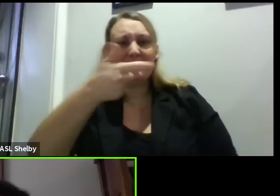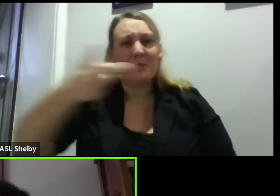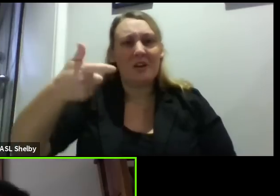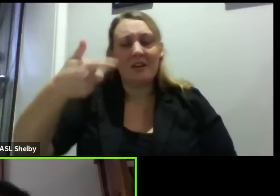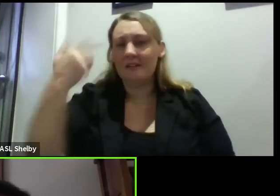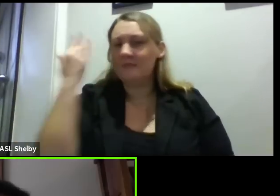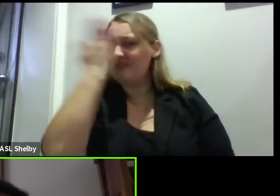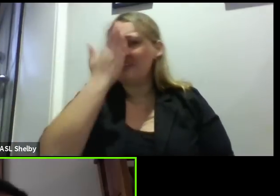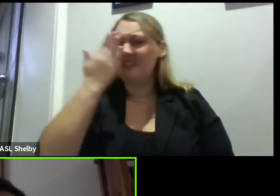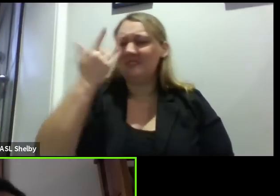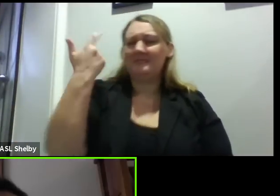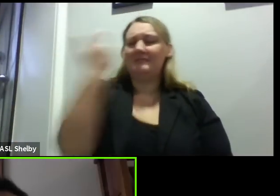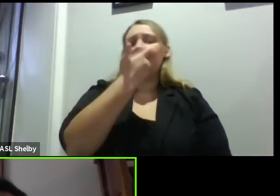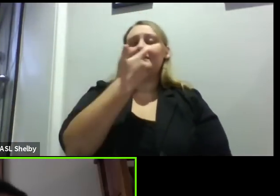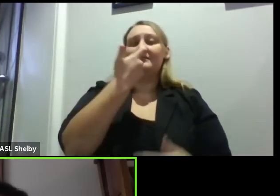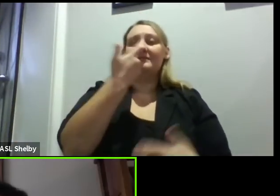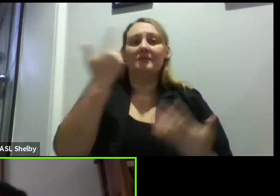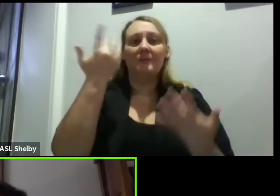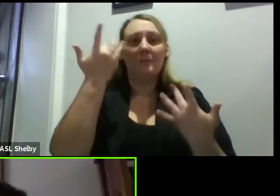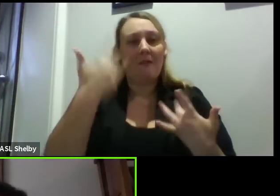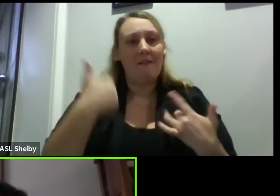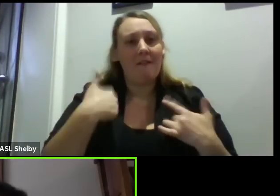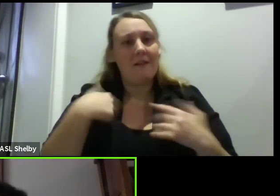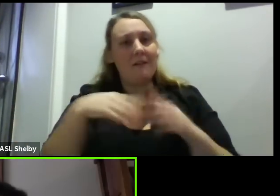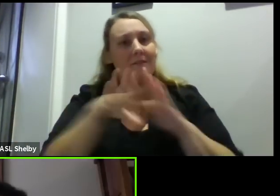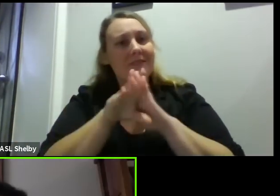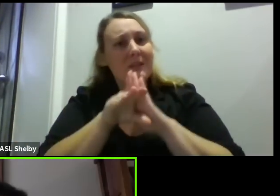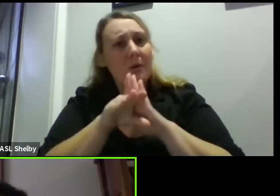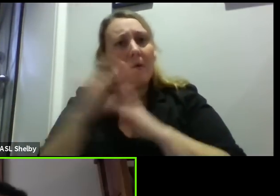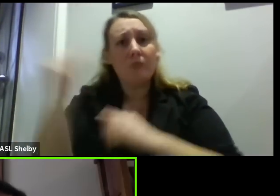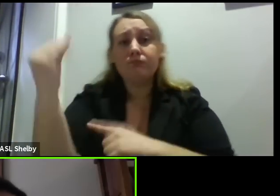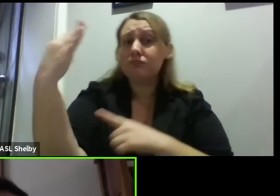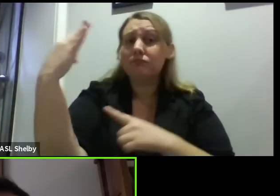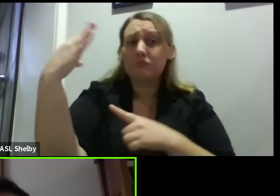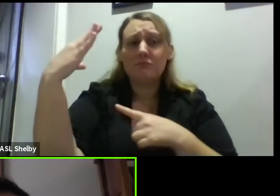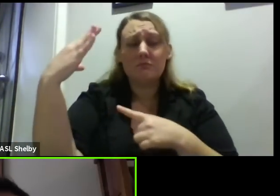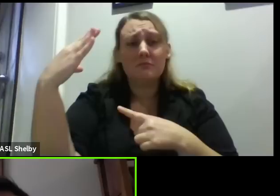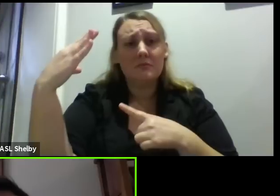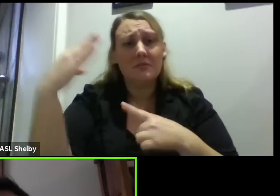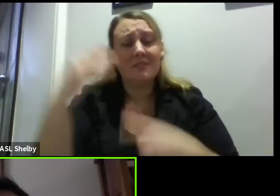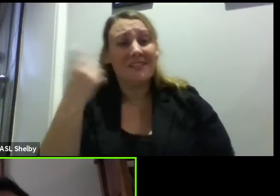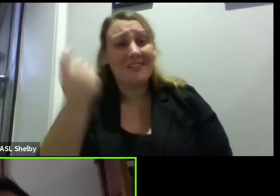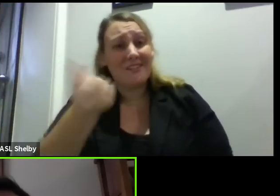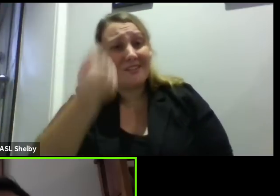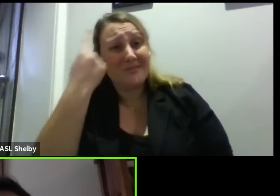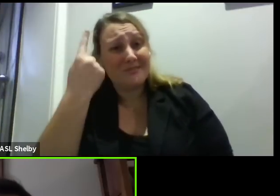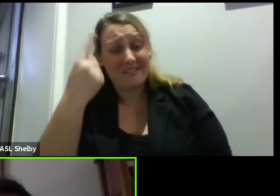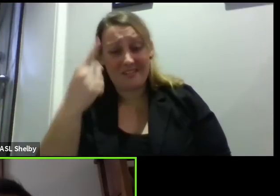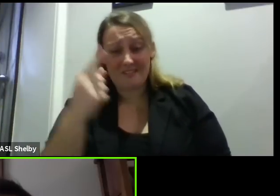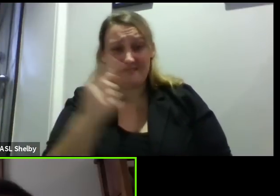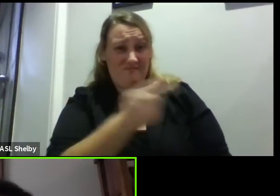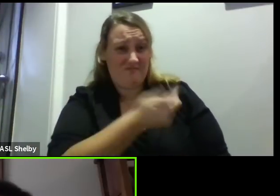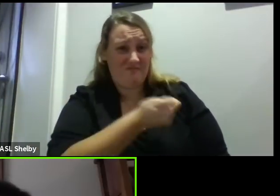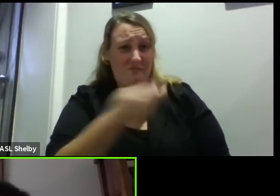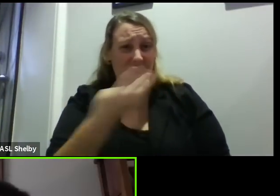recording a video. Between 2016 and 2020, there have been 26 cases of hate crimes in